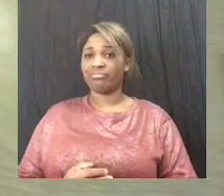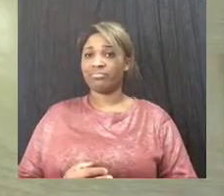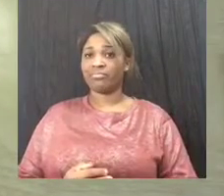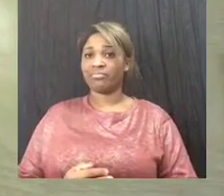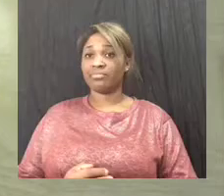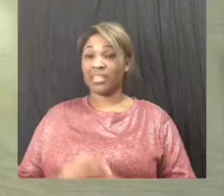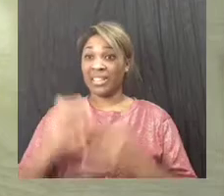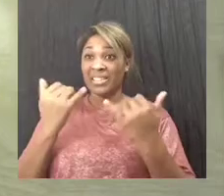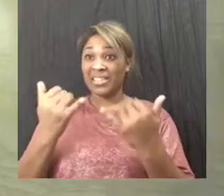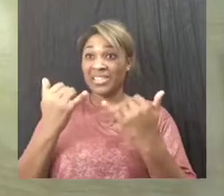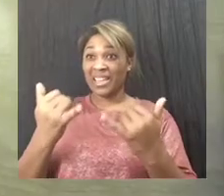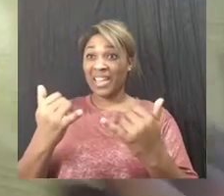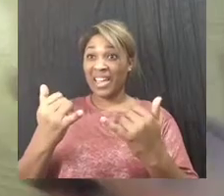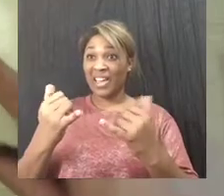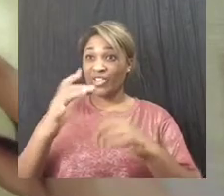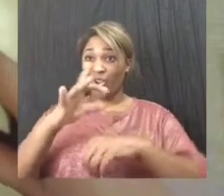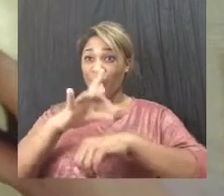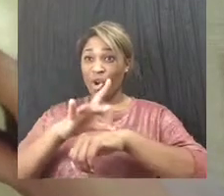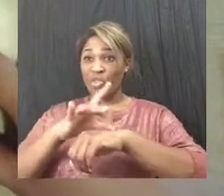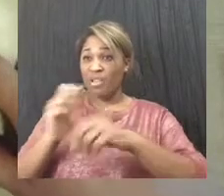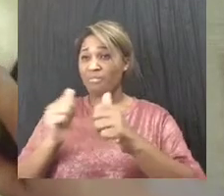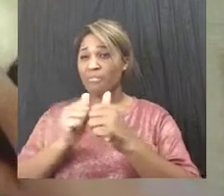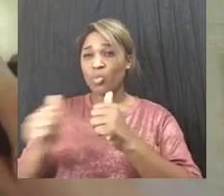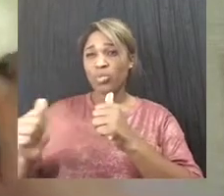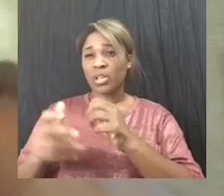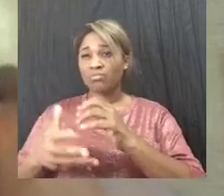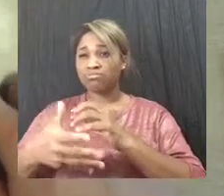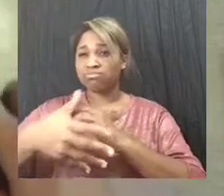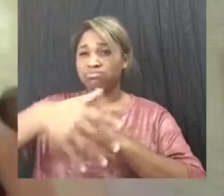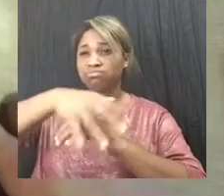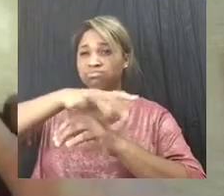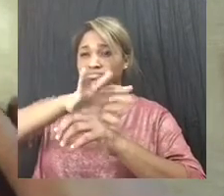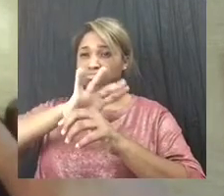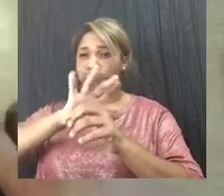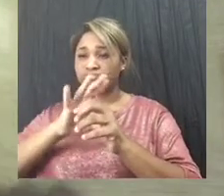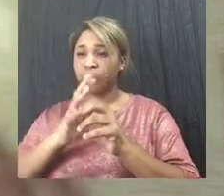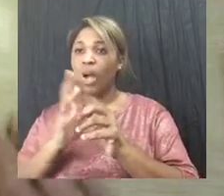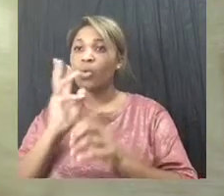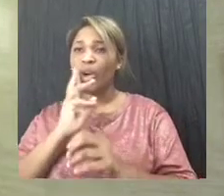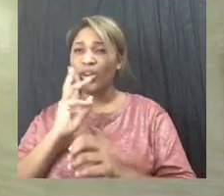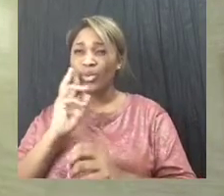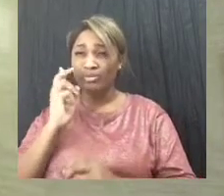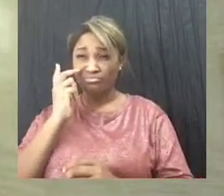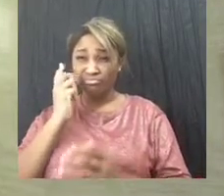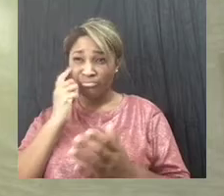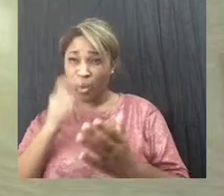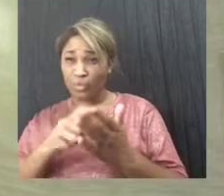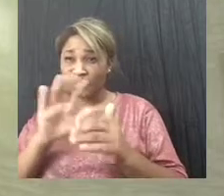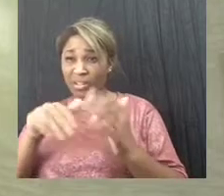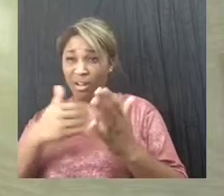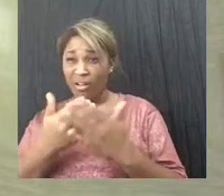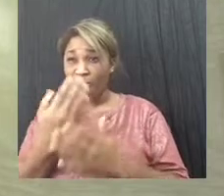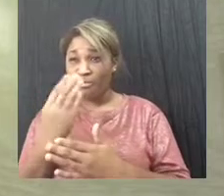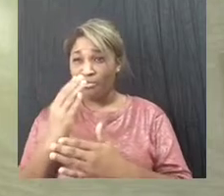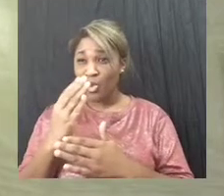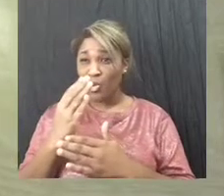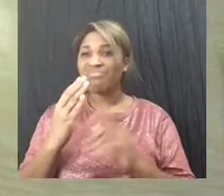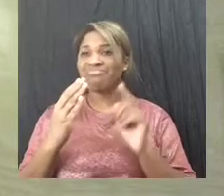And today the Earth is mostly covered by water. You can see all of the blue around there is water.